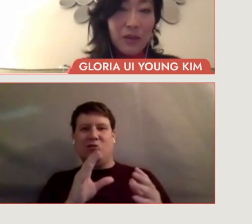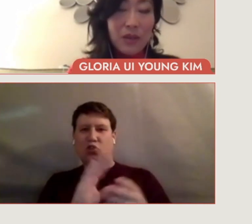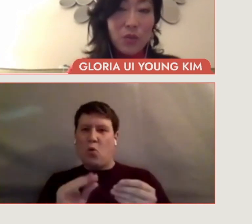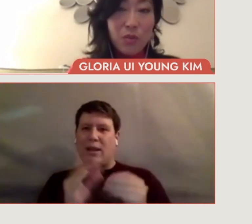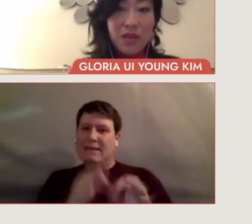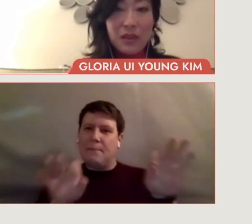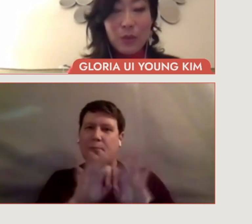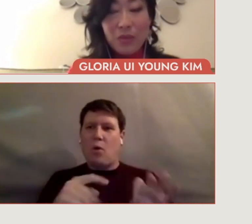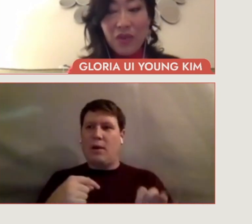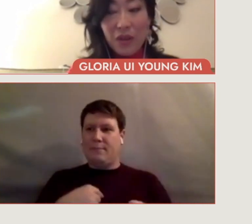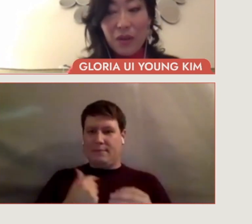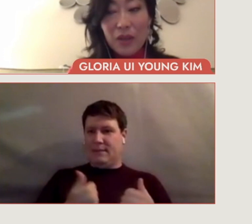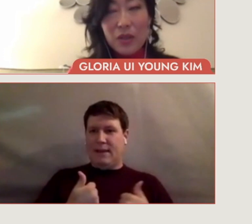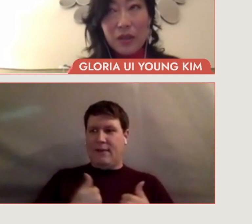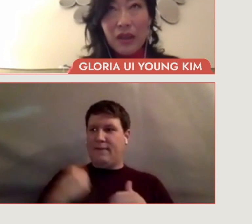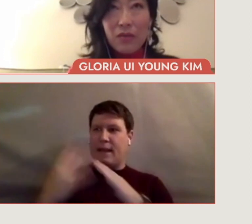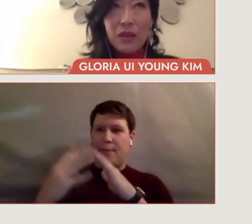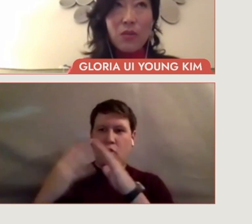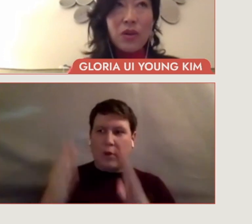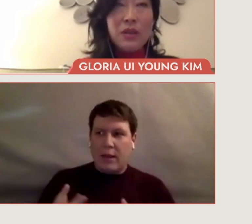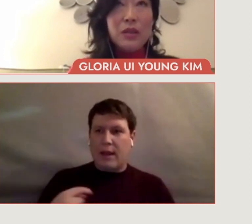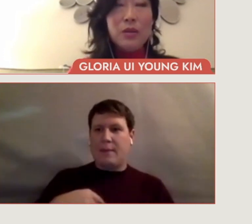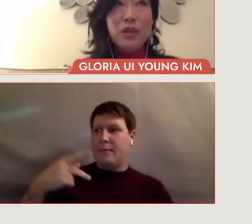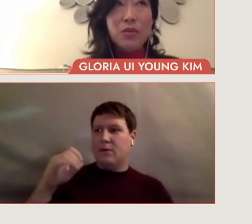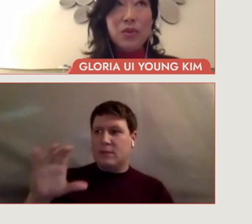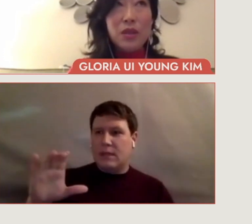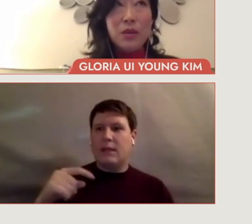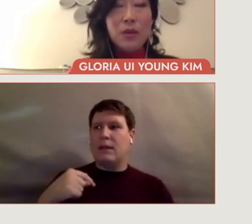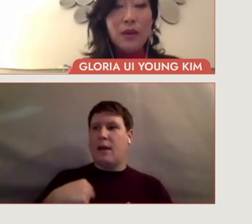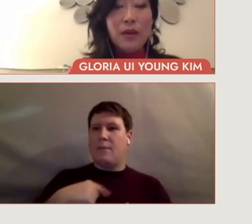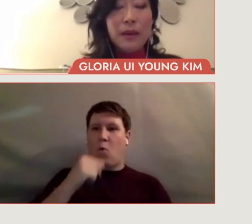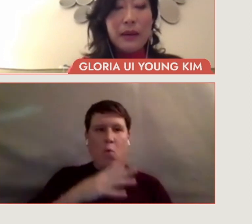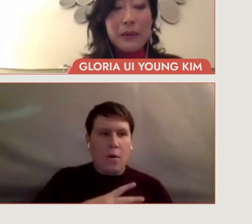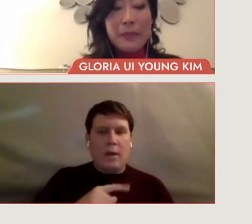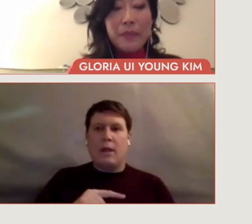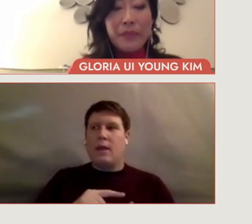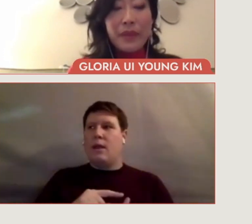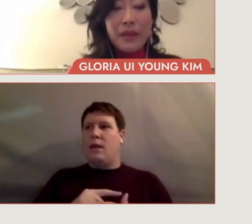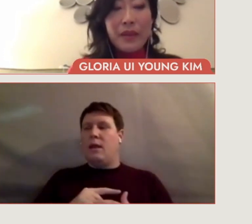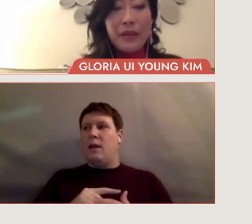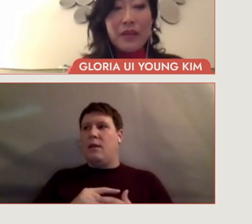you know, an Asian woman and as a woman of color, I just thought I really want to be able to,